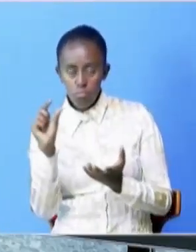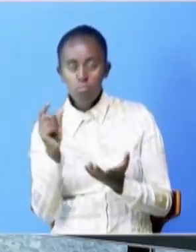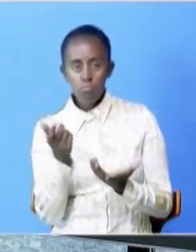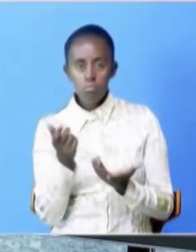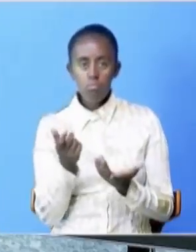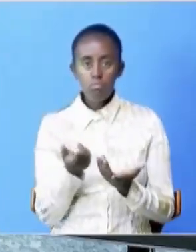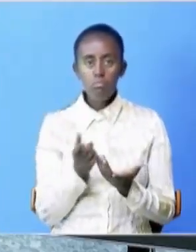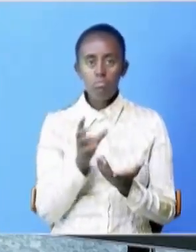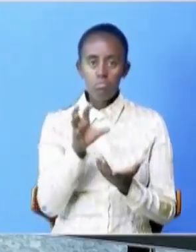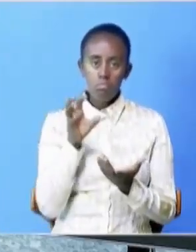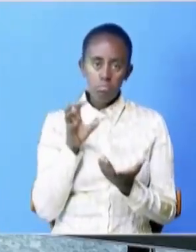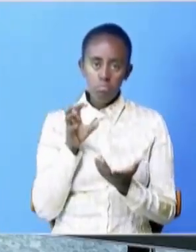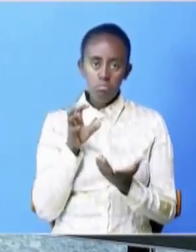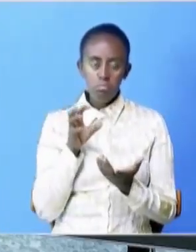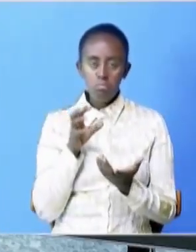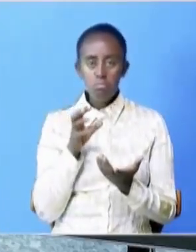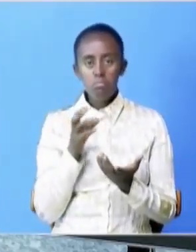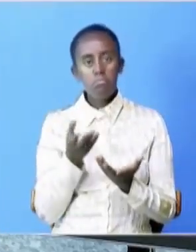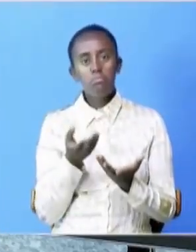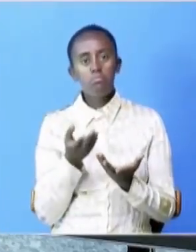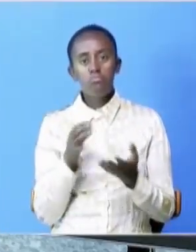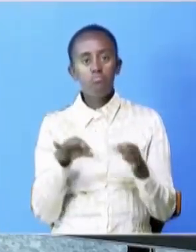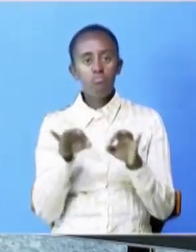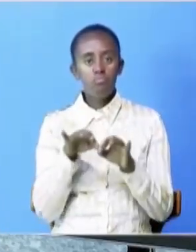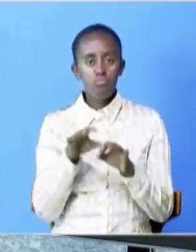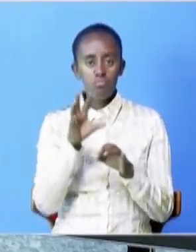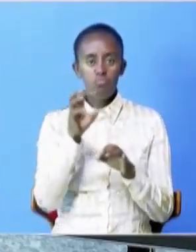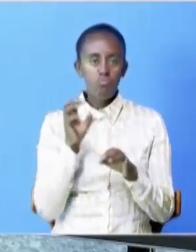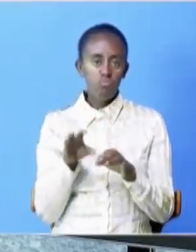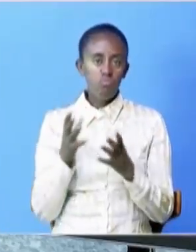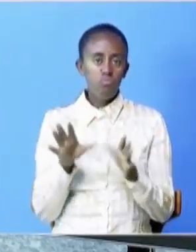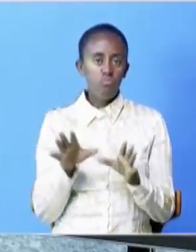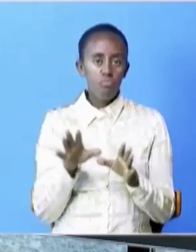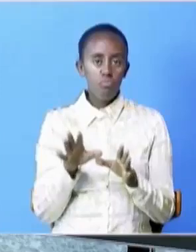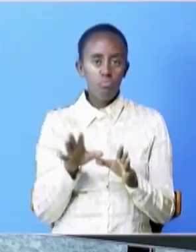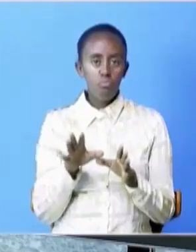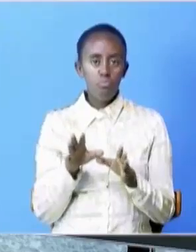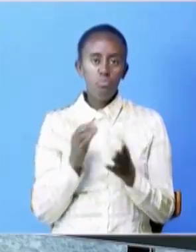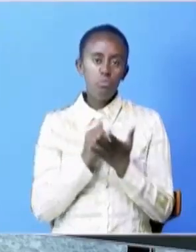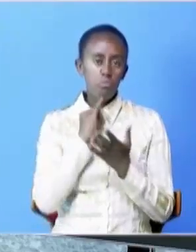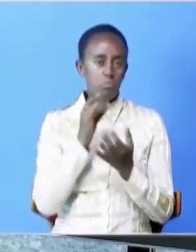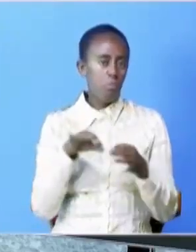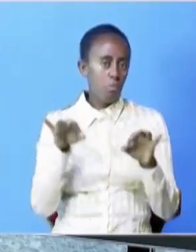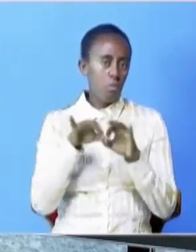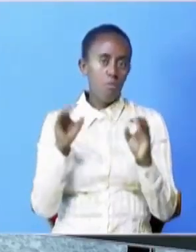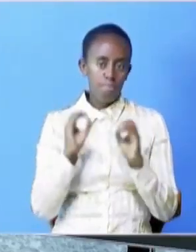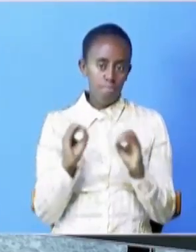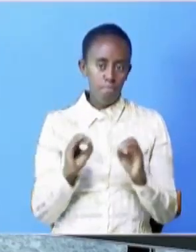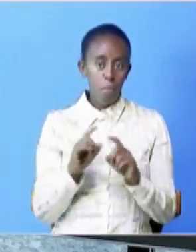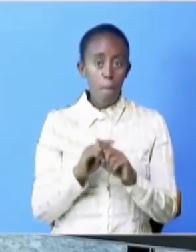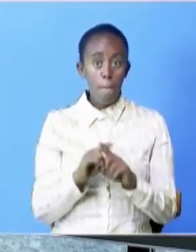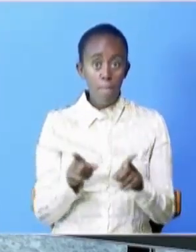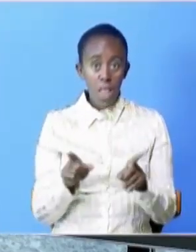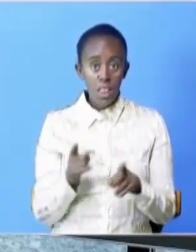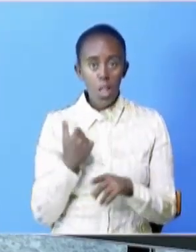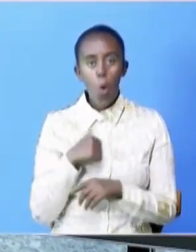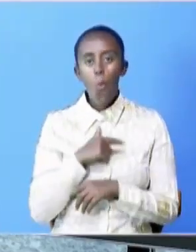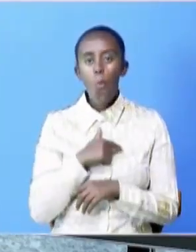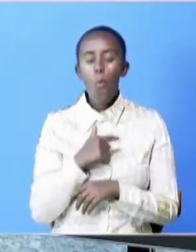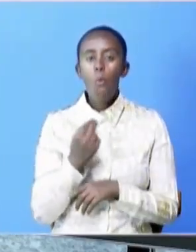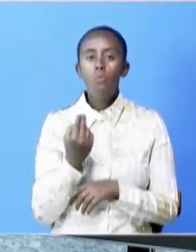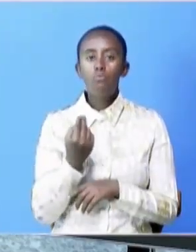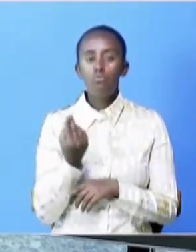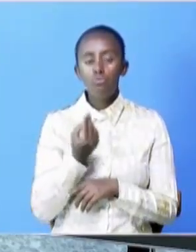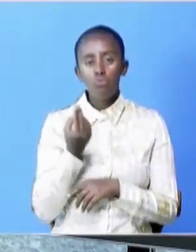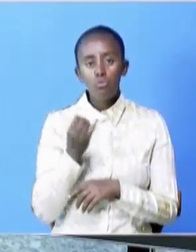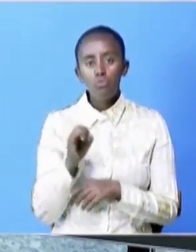sense, and we don't need the added information. It is not essential. But we have